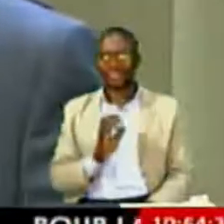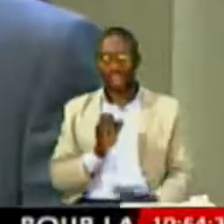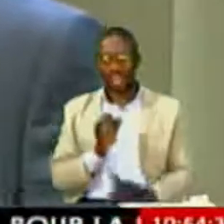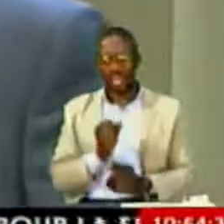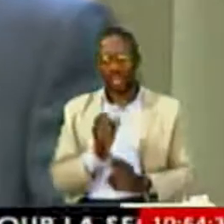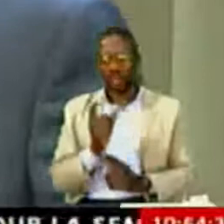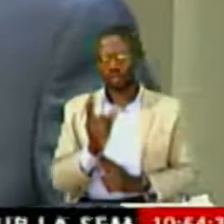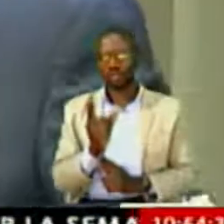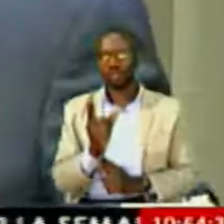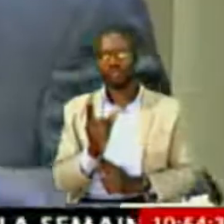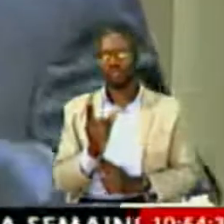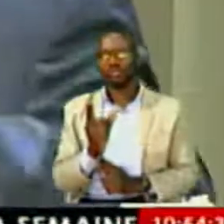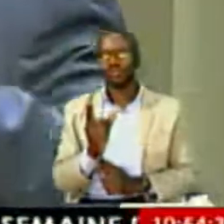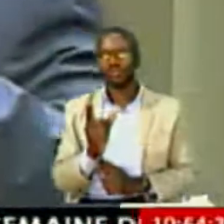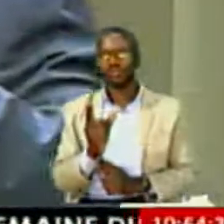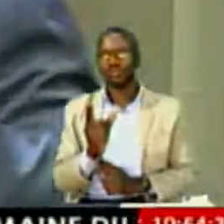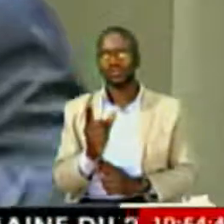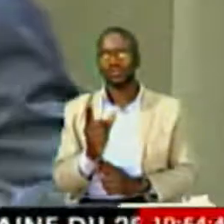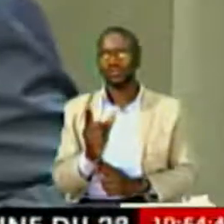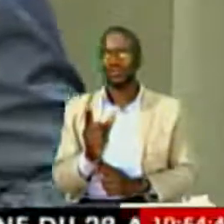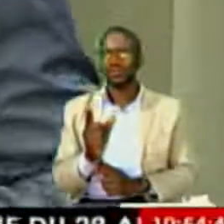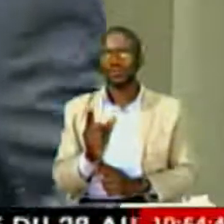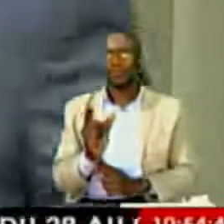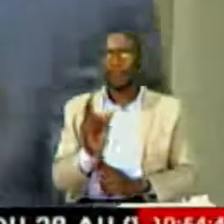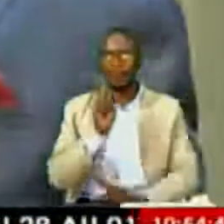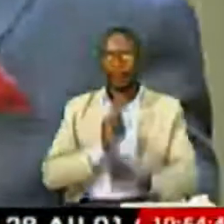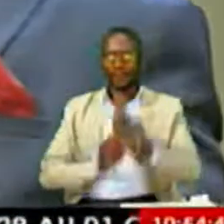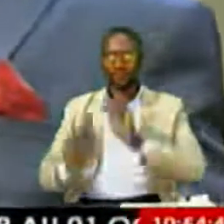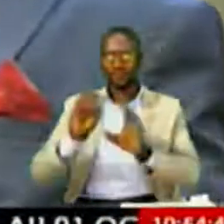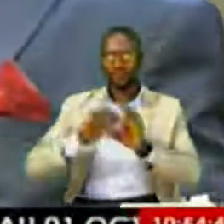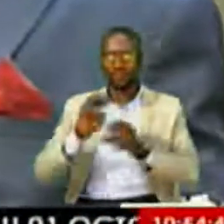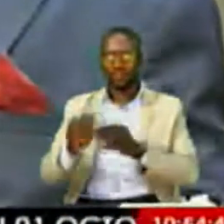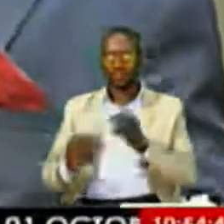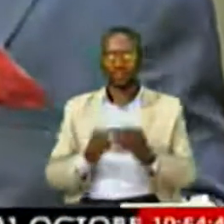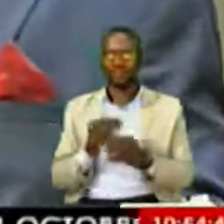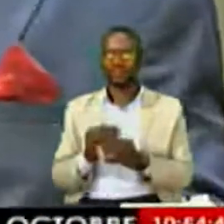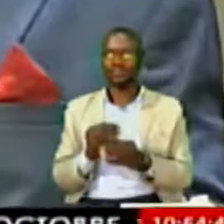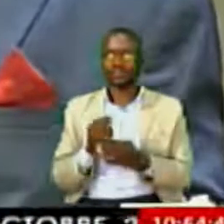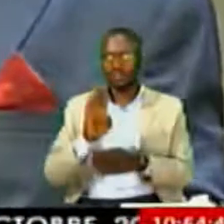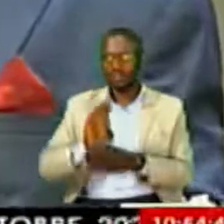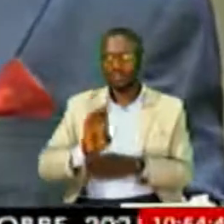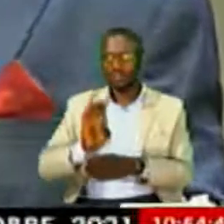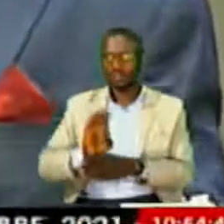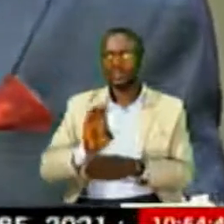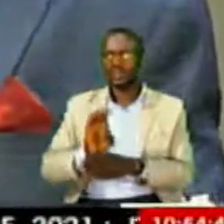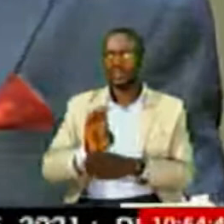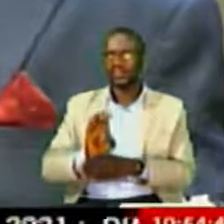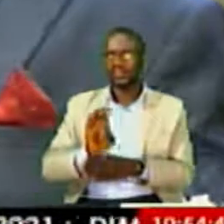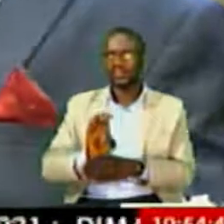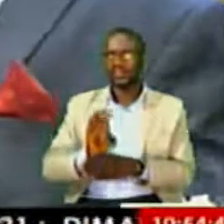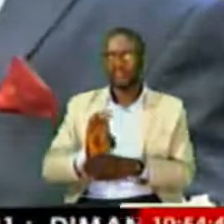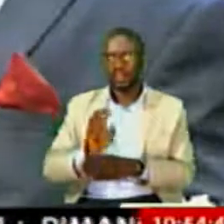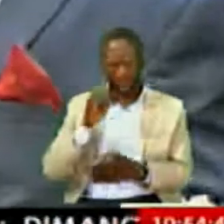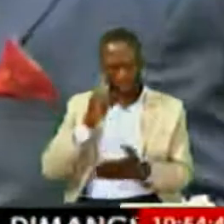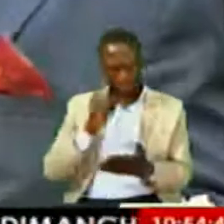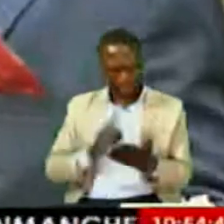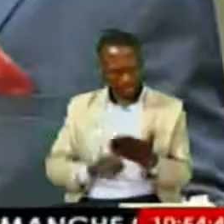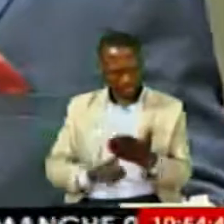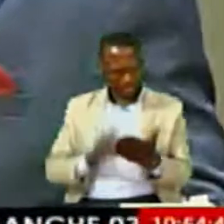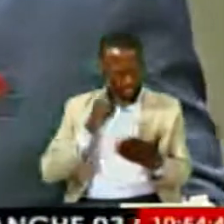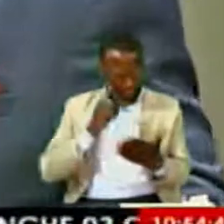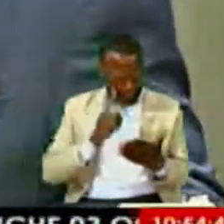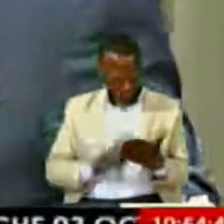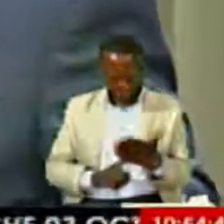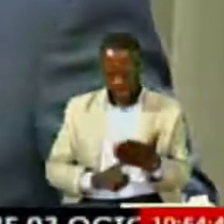Alors, then, les gens dans l'église, people in church, ils vont constater, they